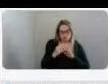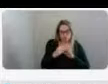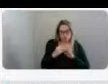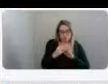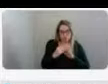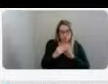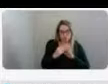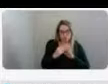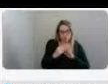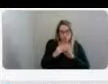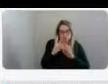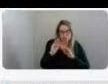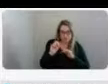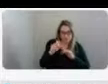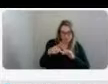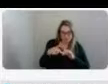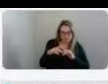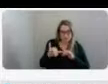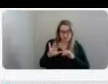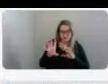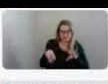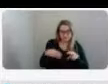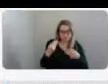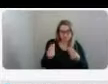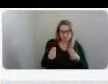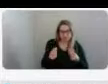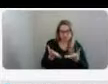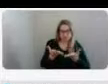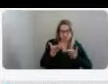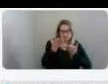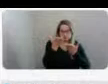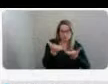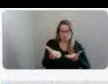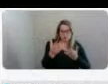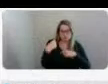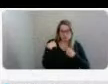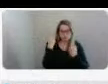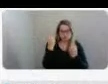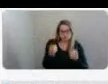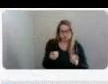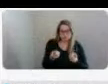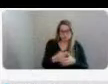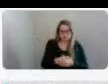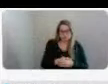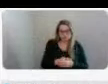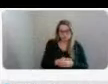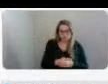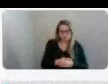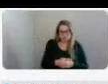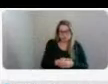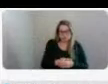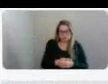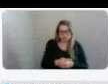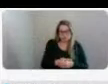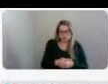the the map that has been proposed at this point i i do believe